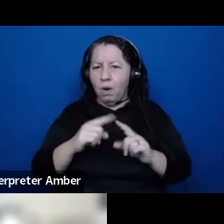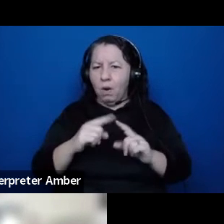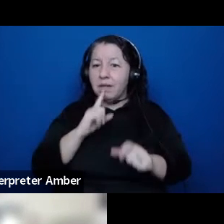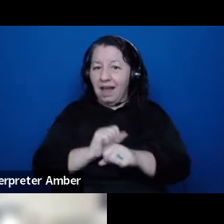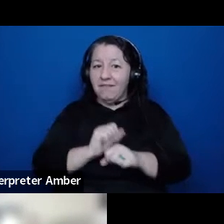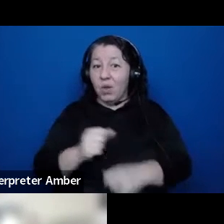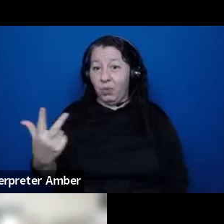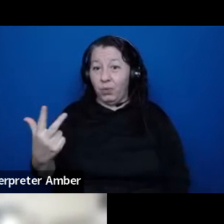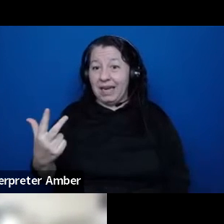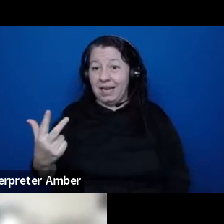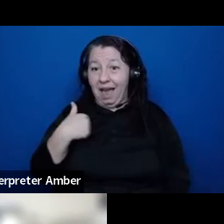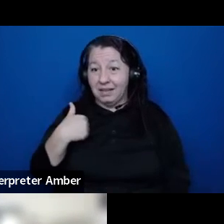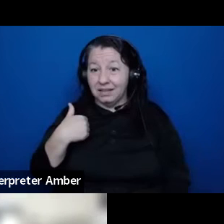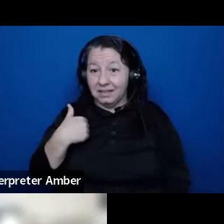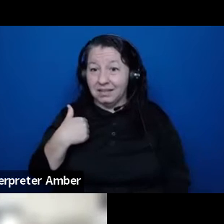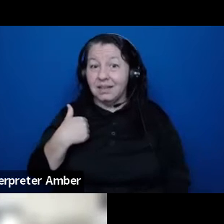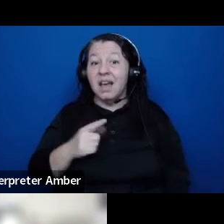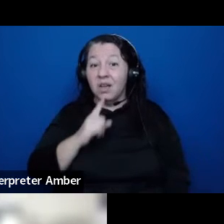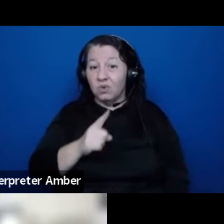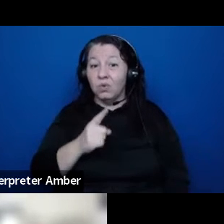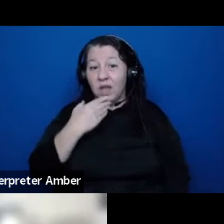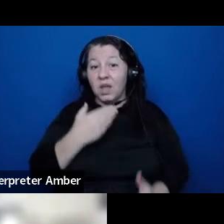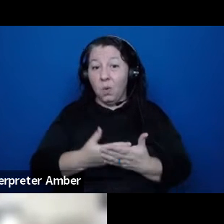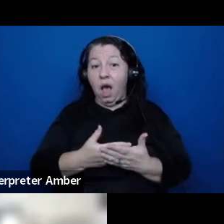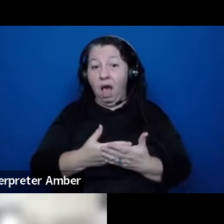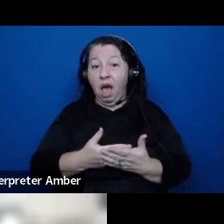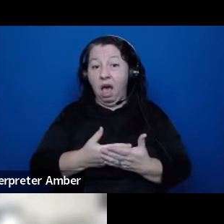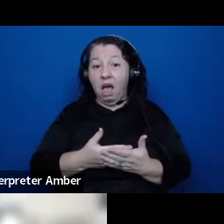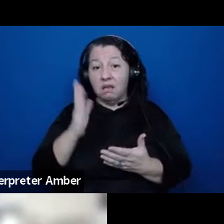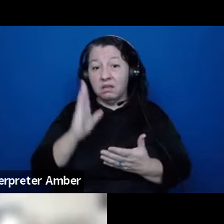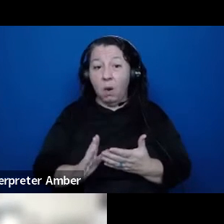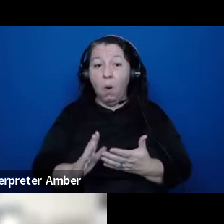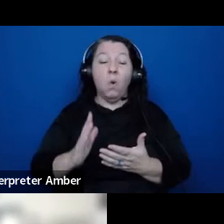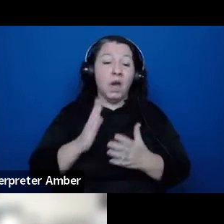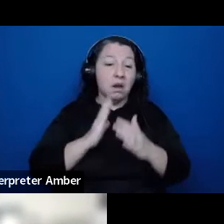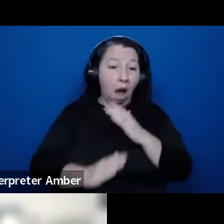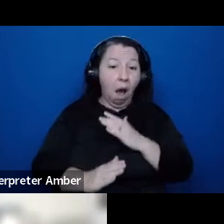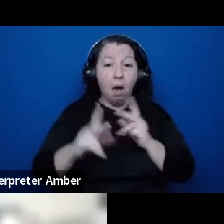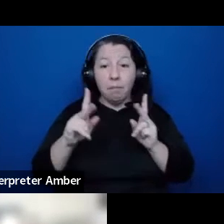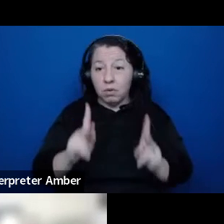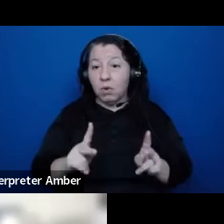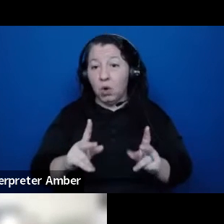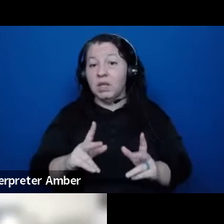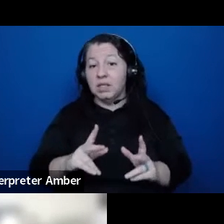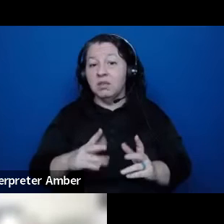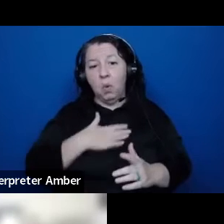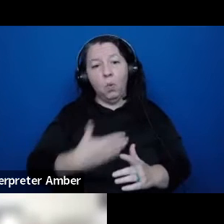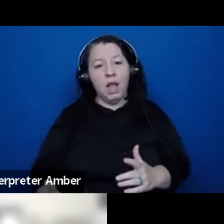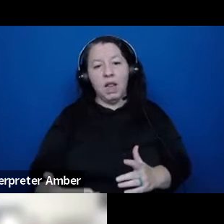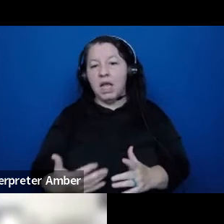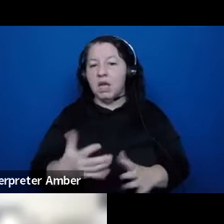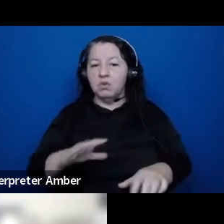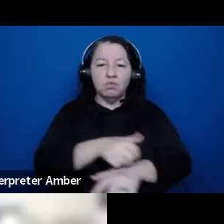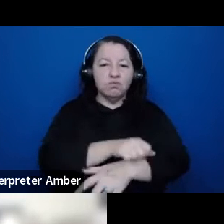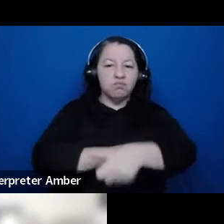So, and he's very well spoken and very humble and willing to help. He expressed,